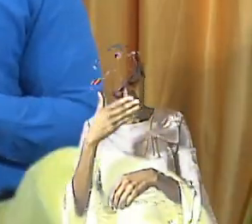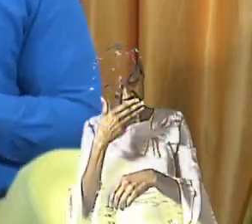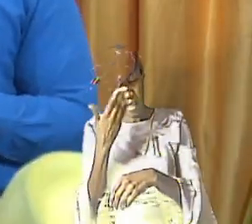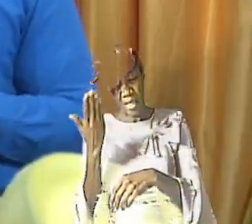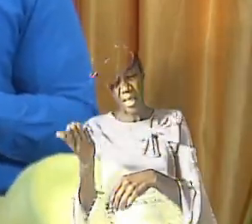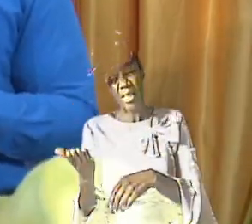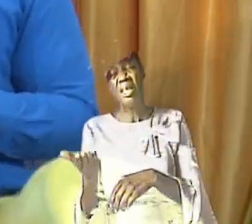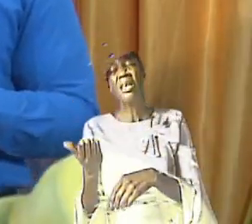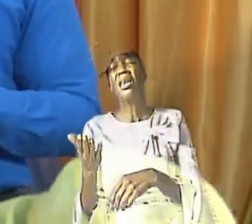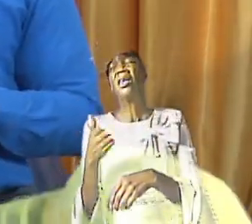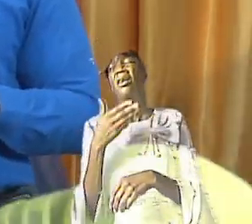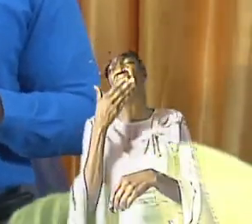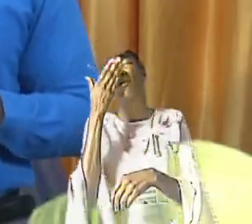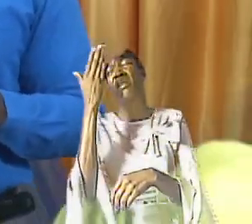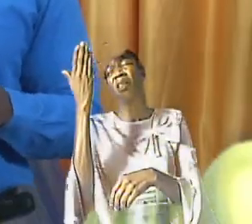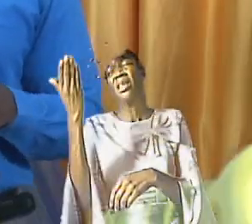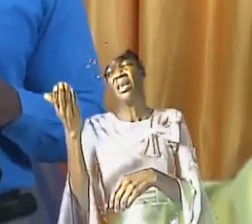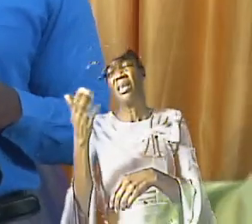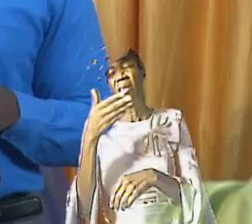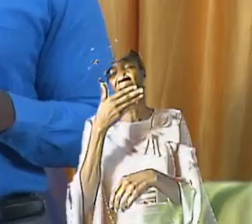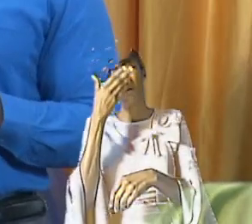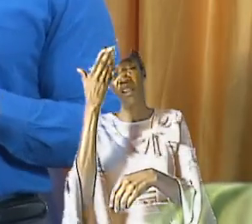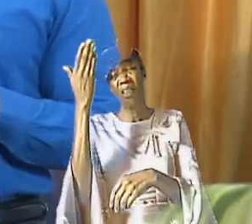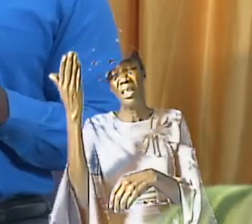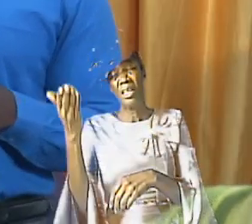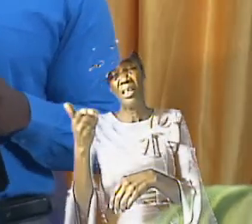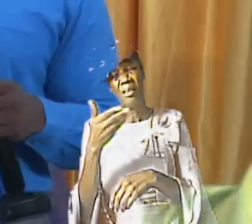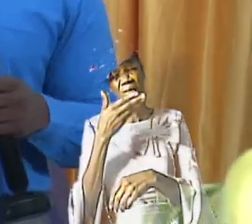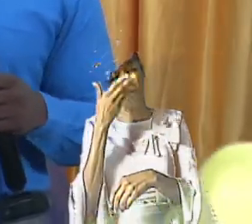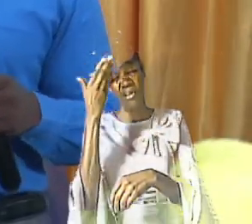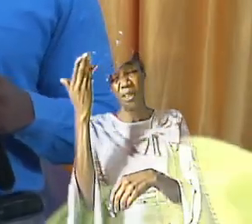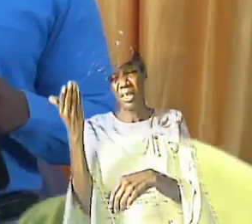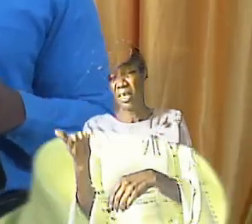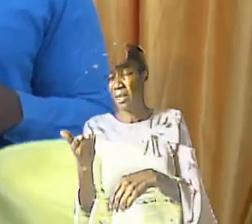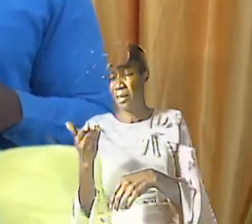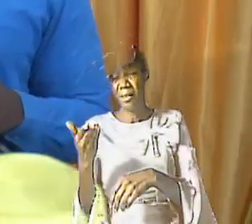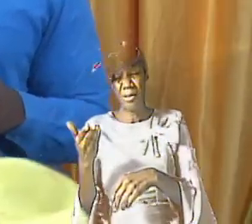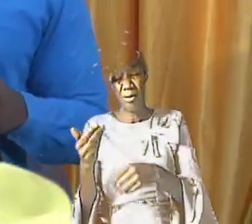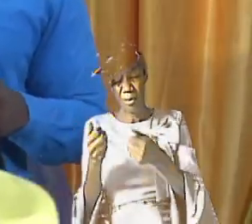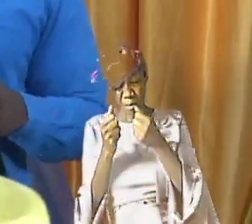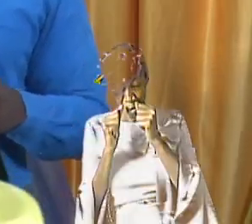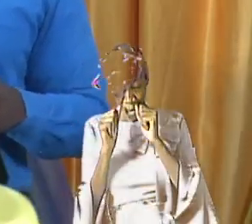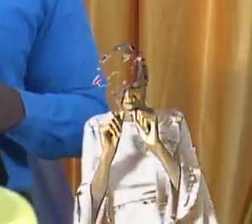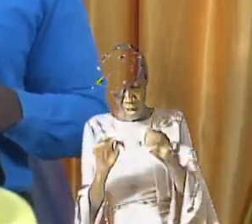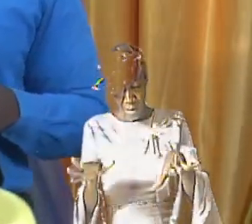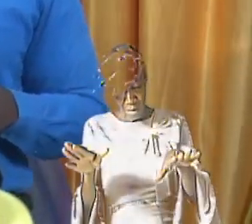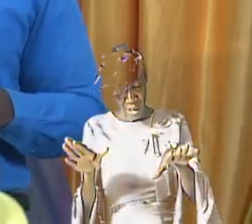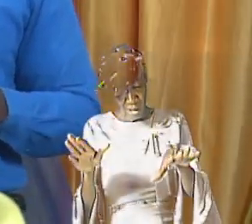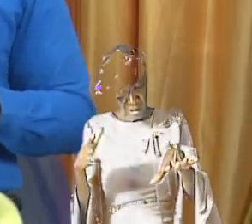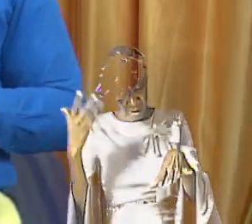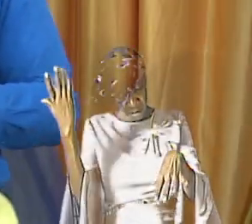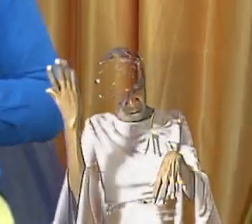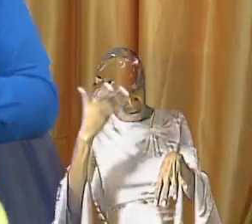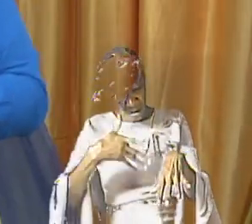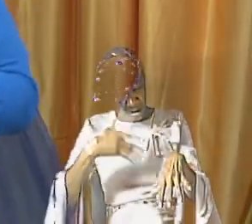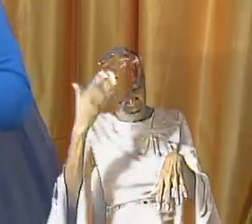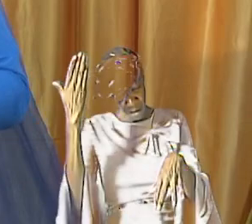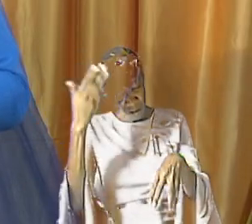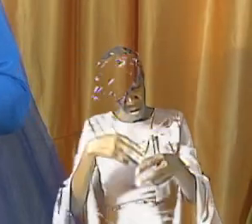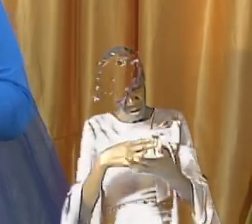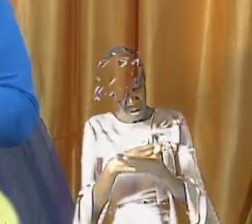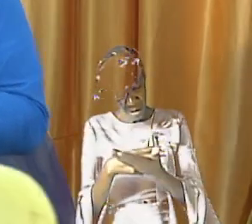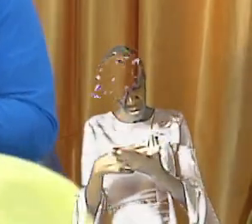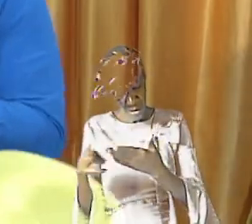you. We thank you. We thank you, Almighty God. And we bless your awesome holy name,